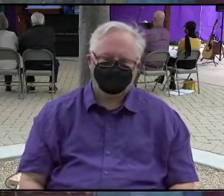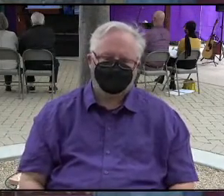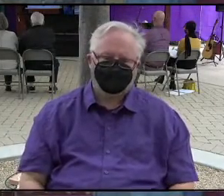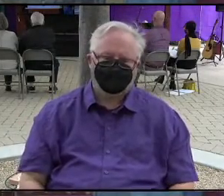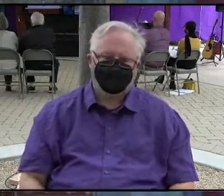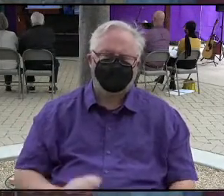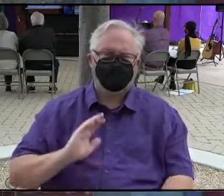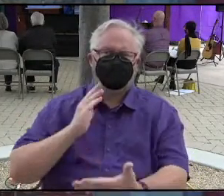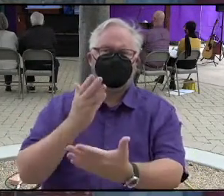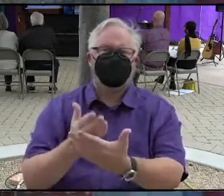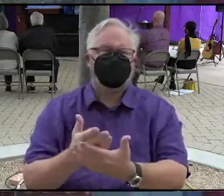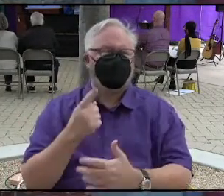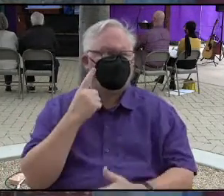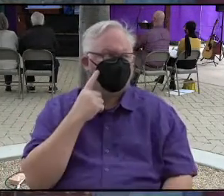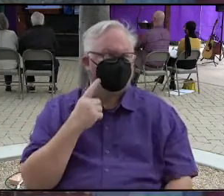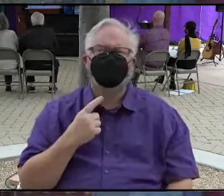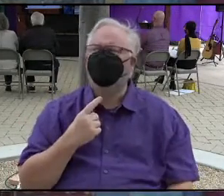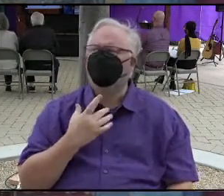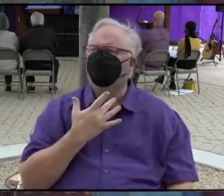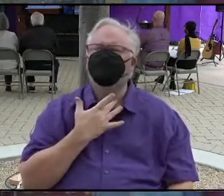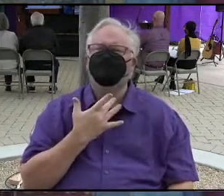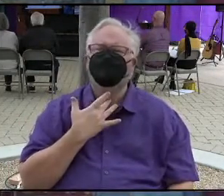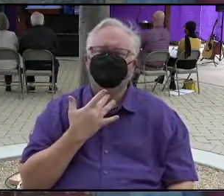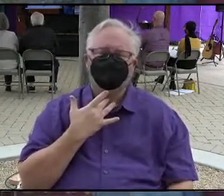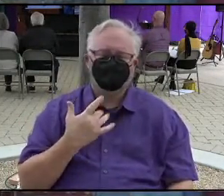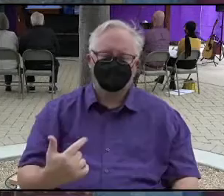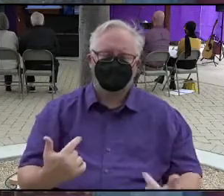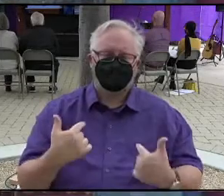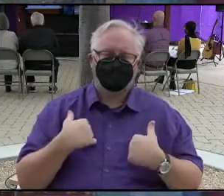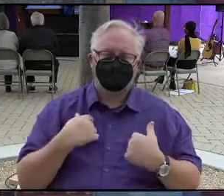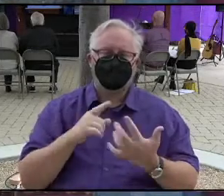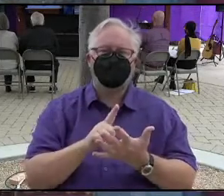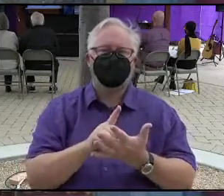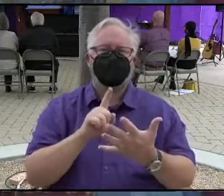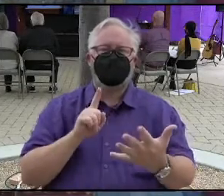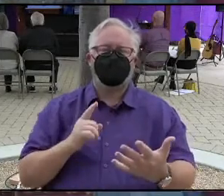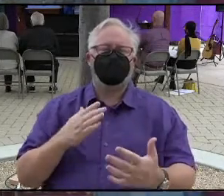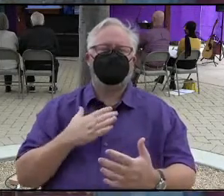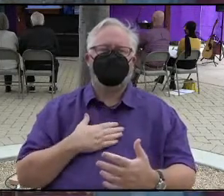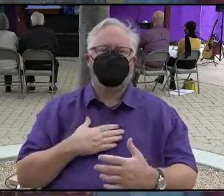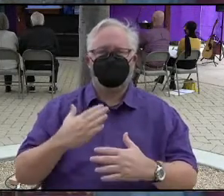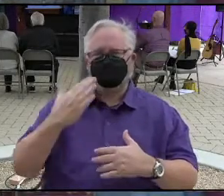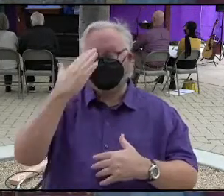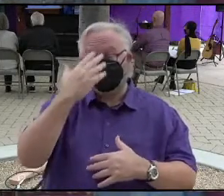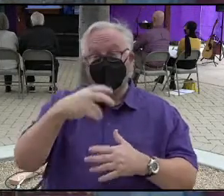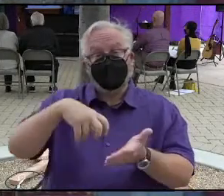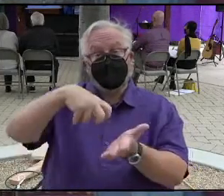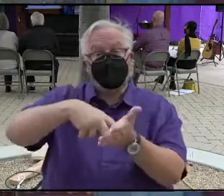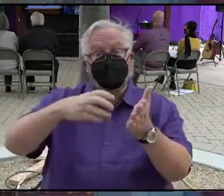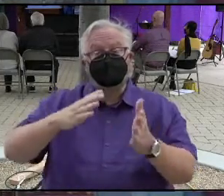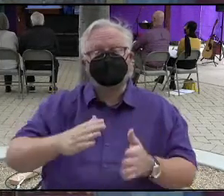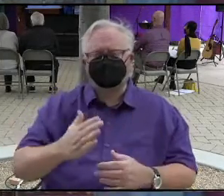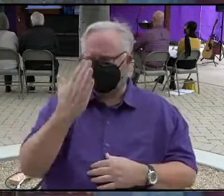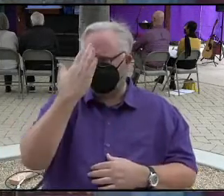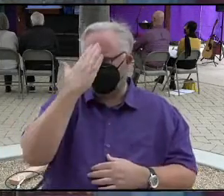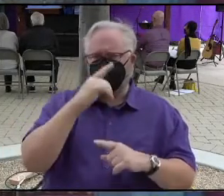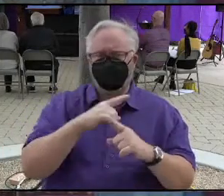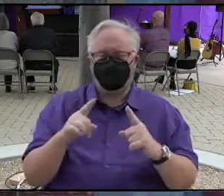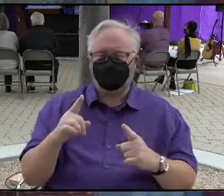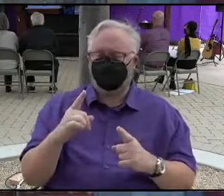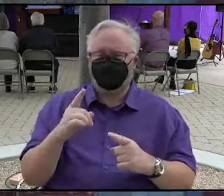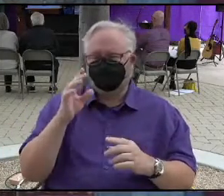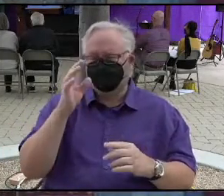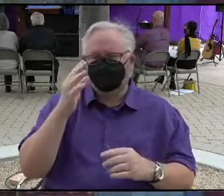I got there and I thought, uh-oh, I am out of my depth. I know Protestants, but I have a lot to